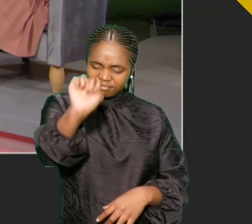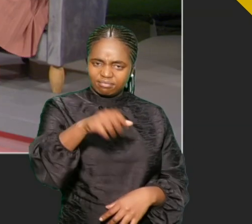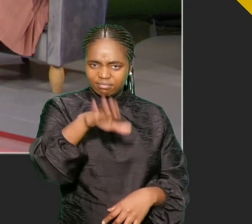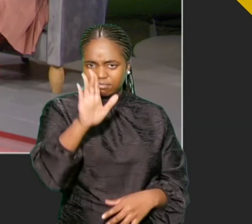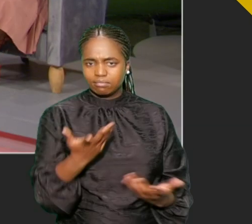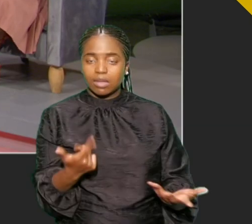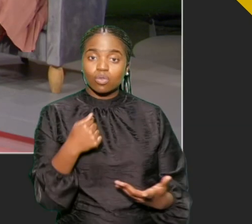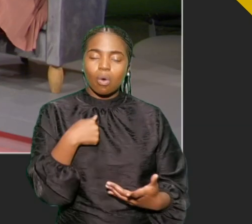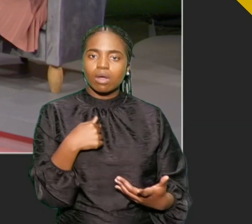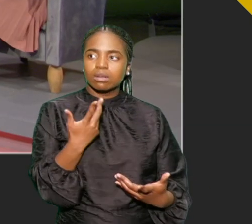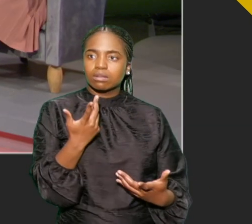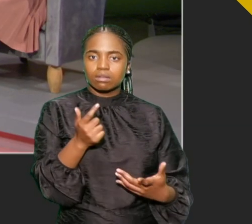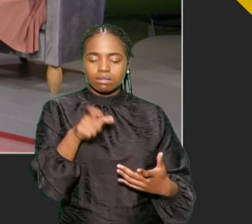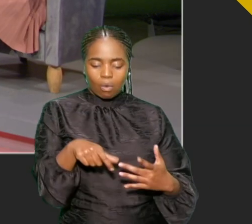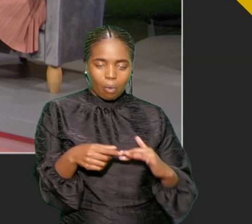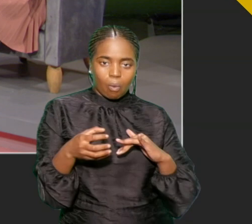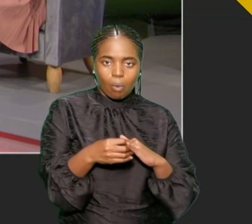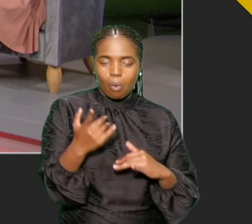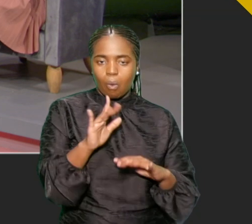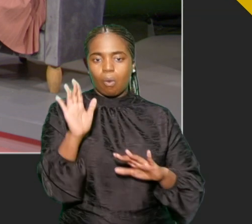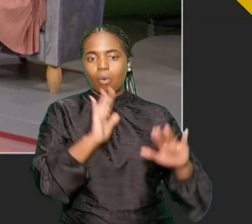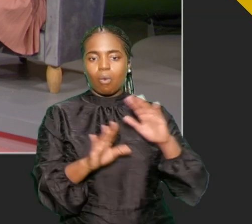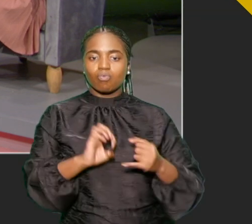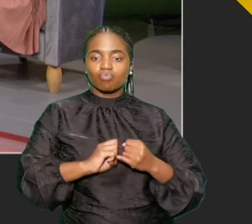to lose you in someone else or bend backwards for